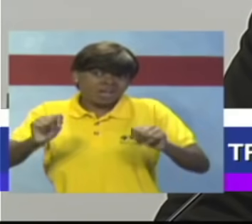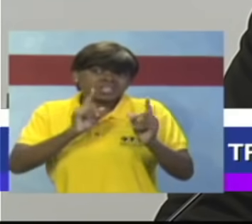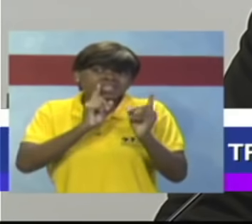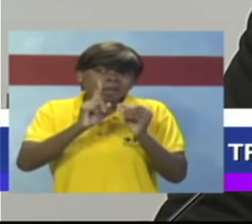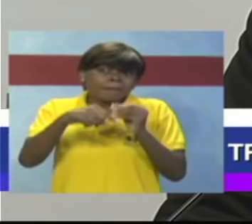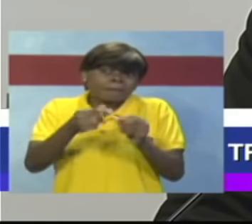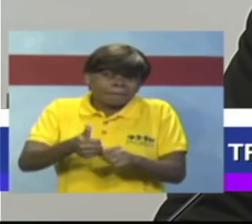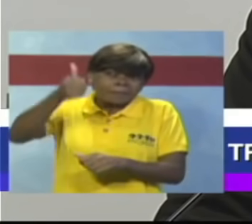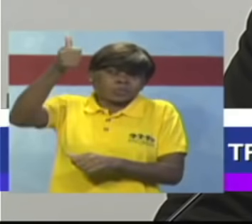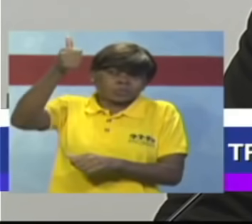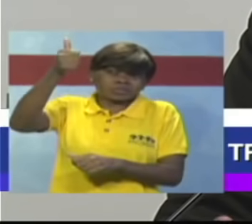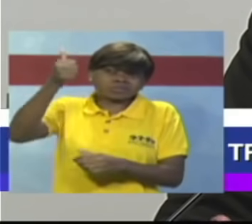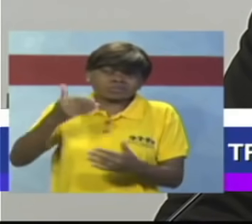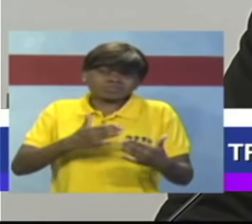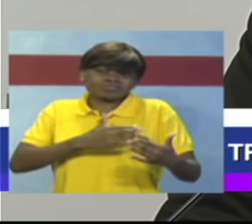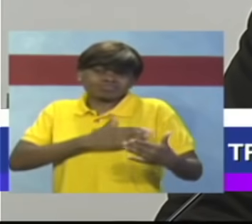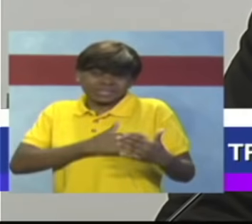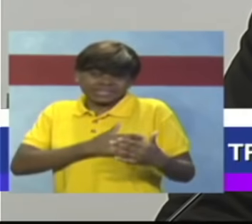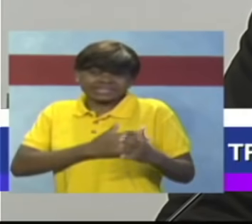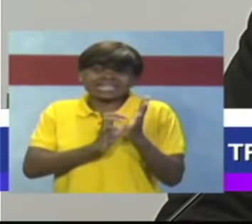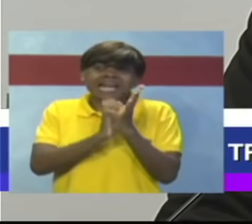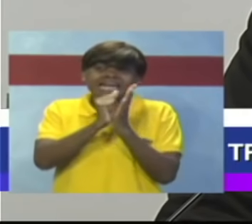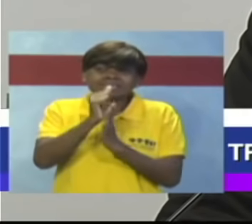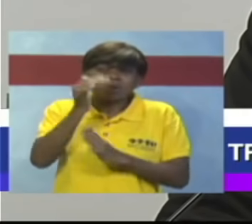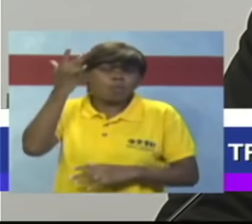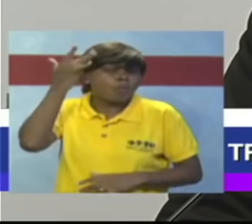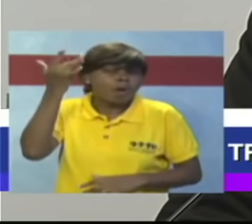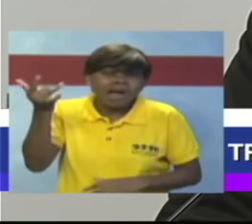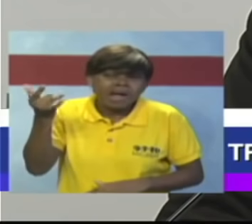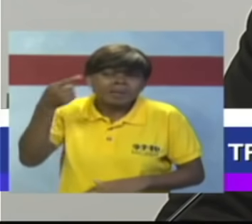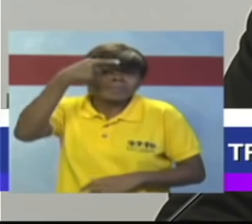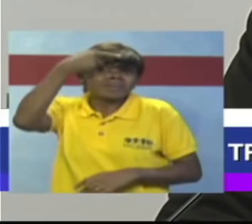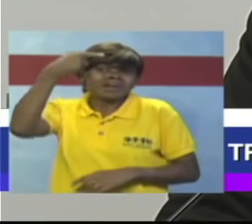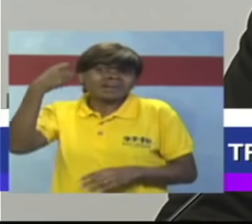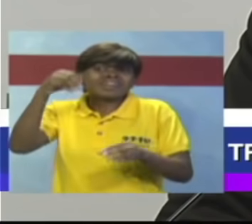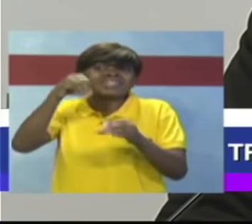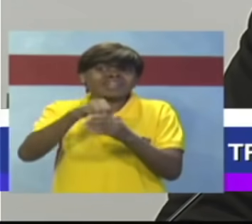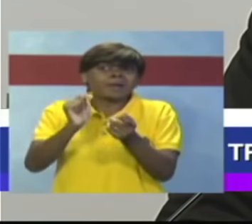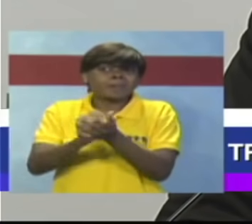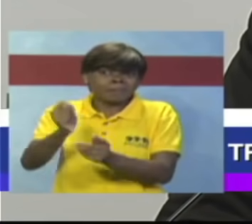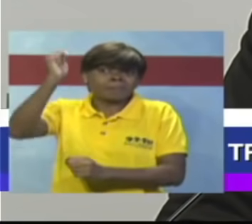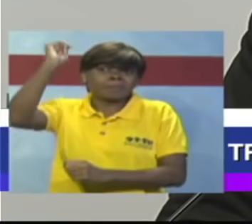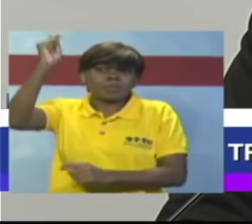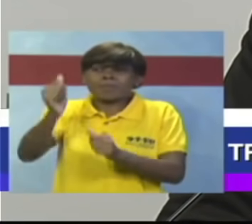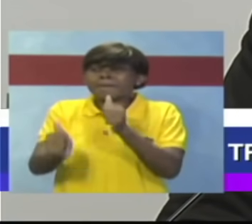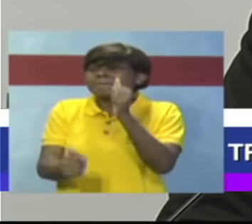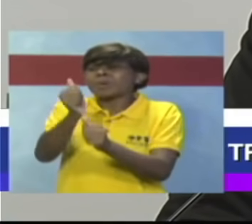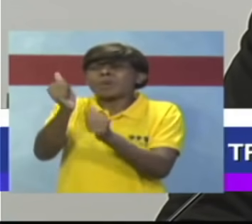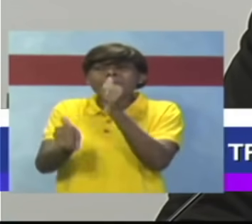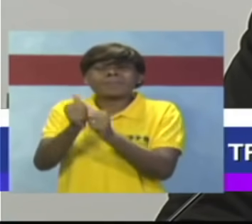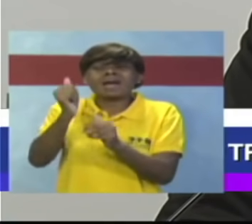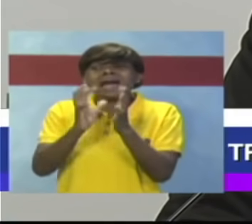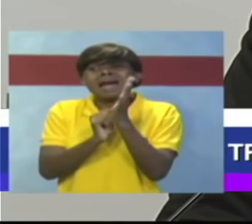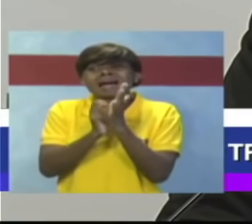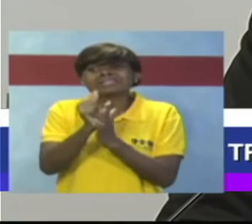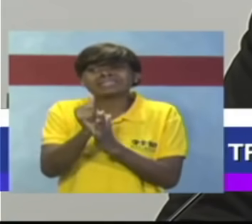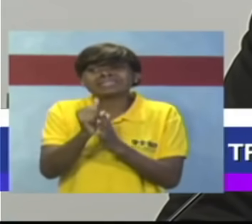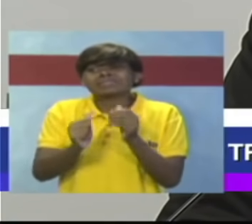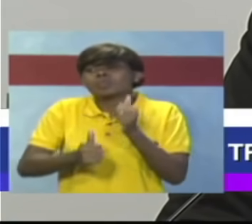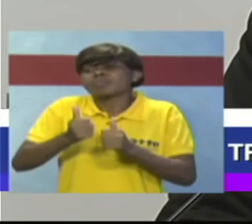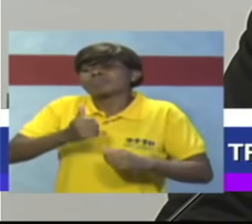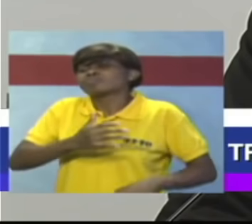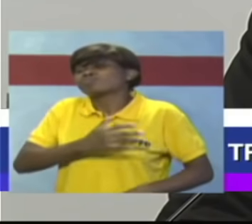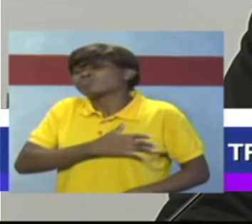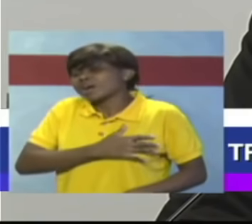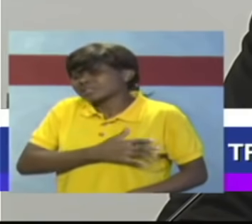because breast cancer remains the commonest female cancer in Trinidad and Tobago. The statistics